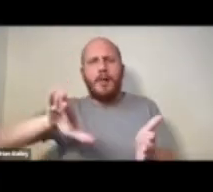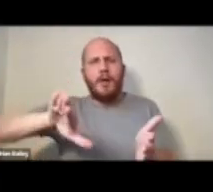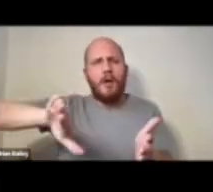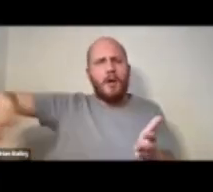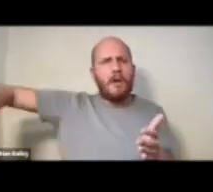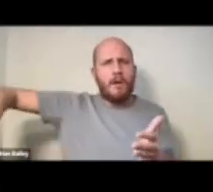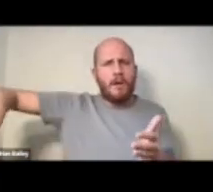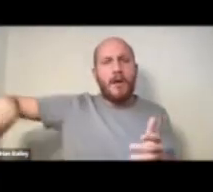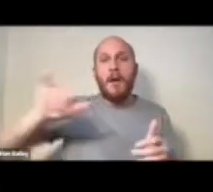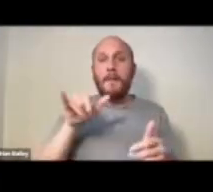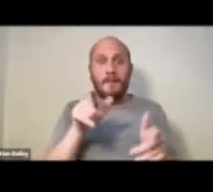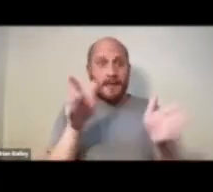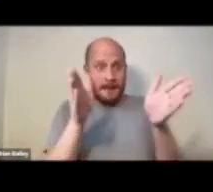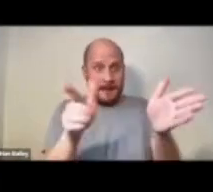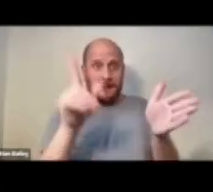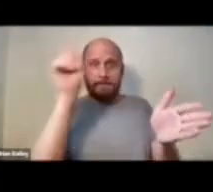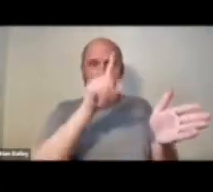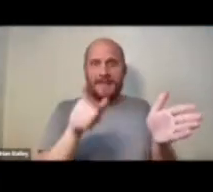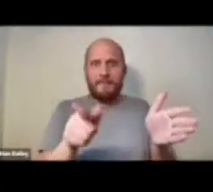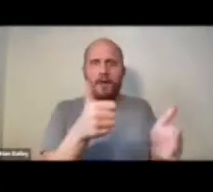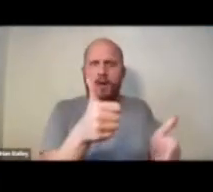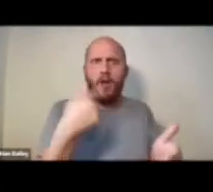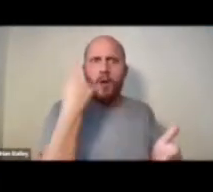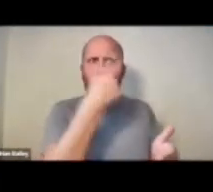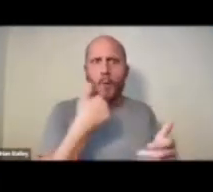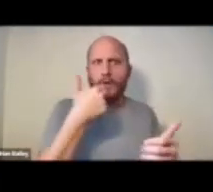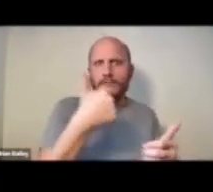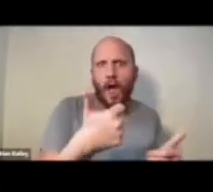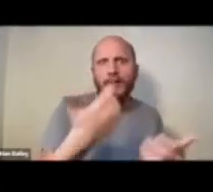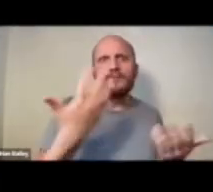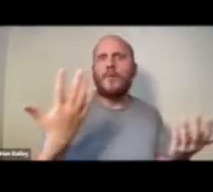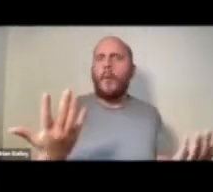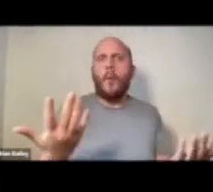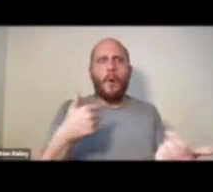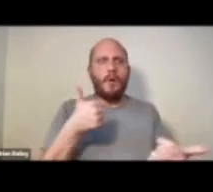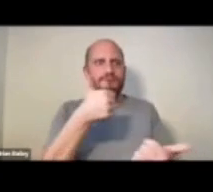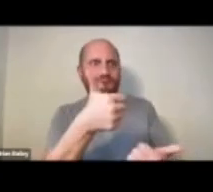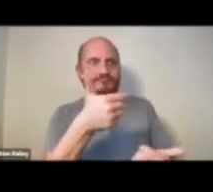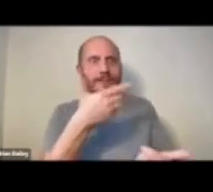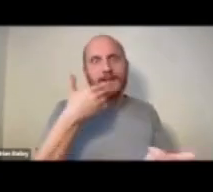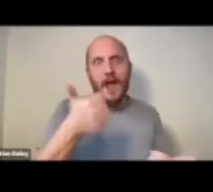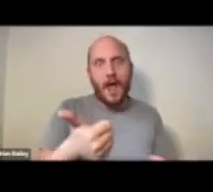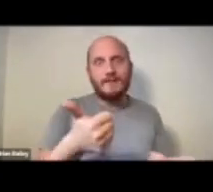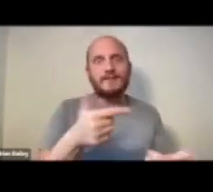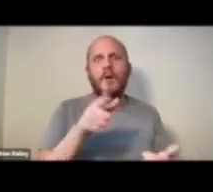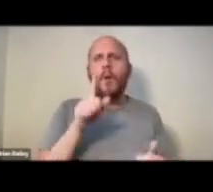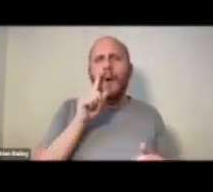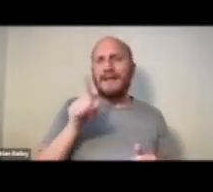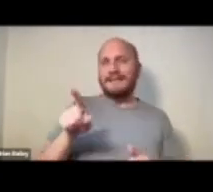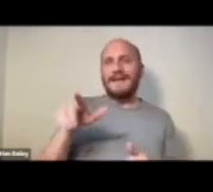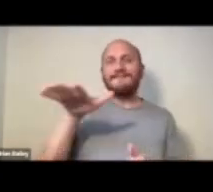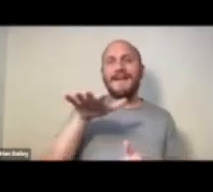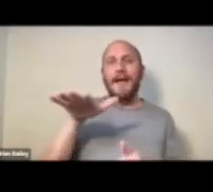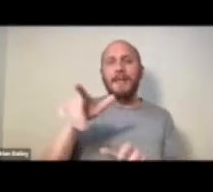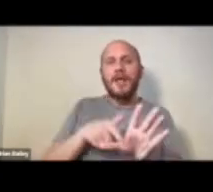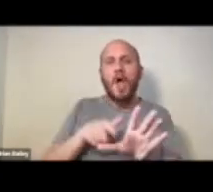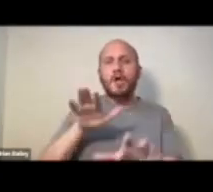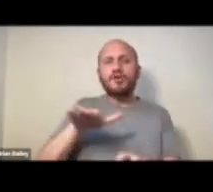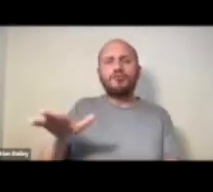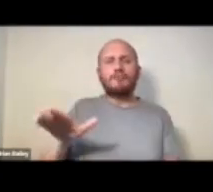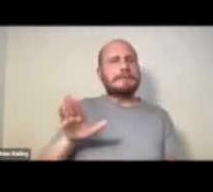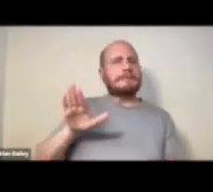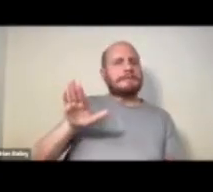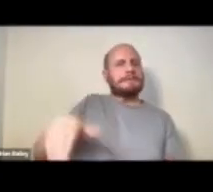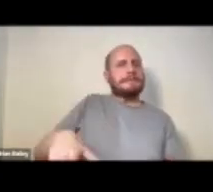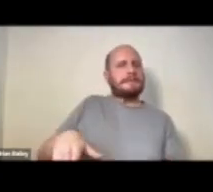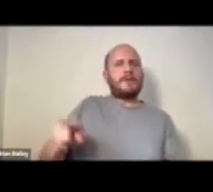like the look of and would be likely to stop. Or maybe they avoid families with young children who they know are less likely